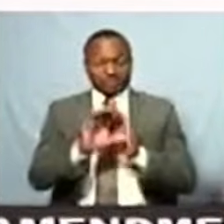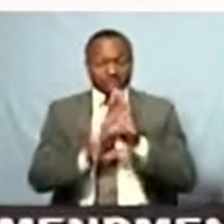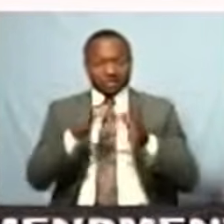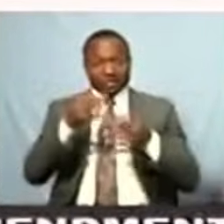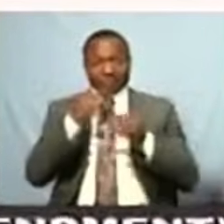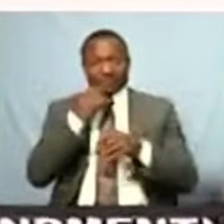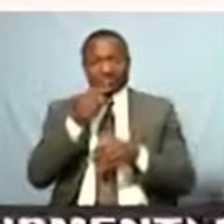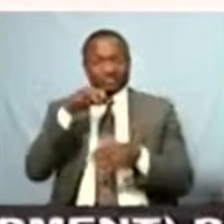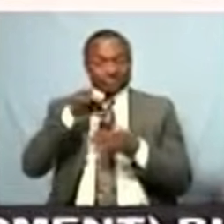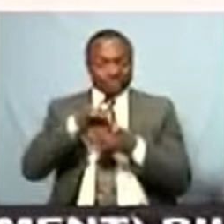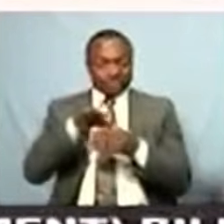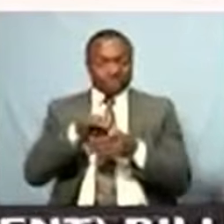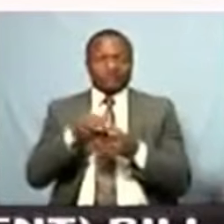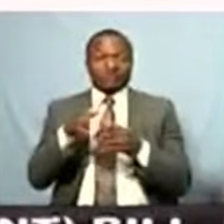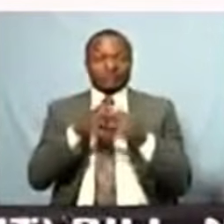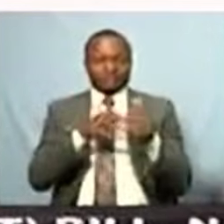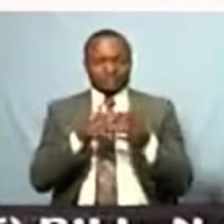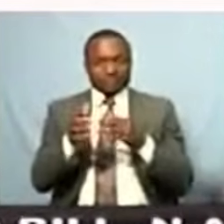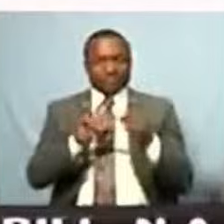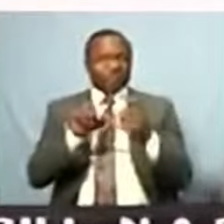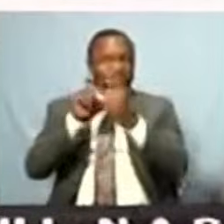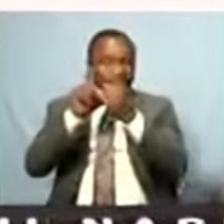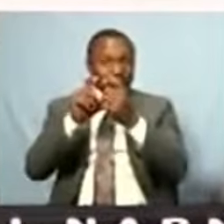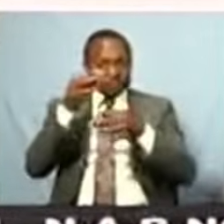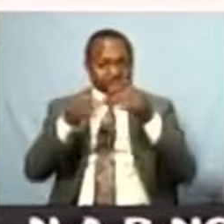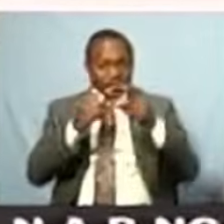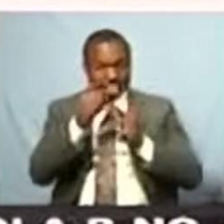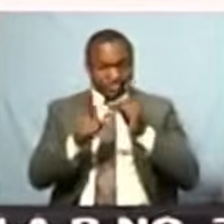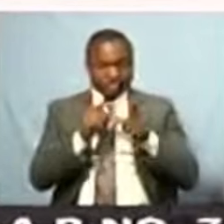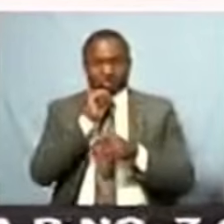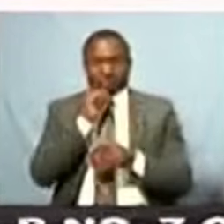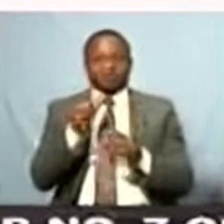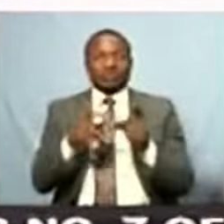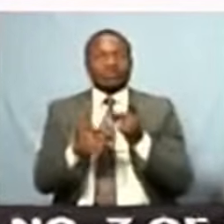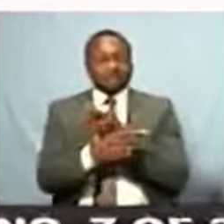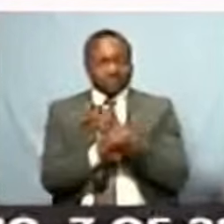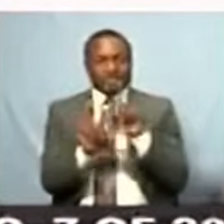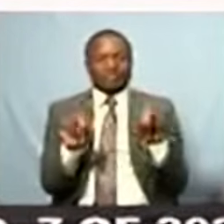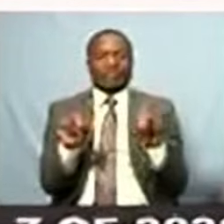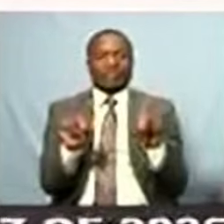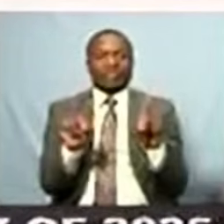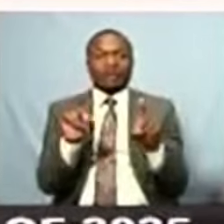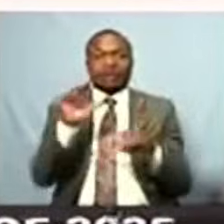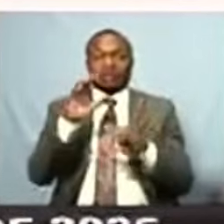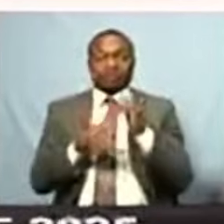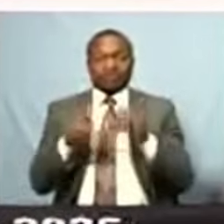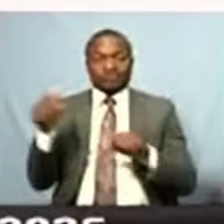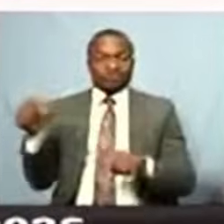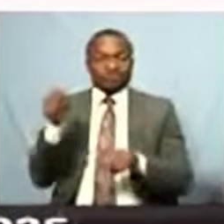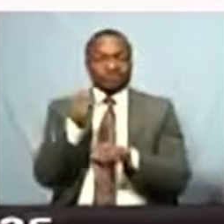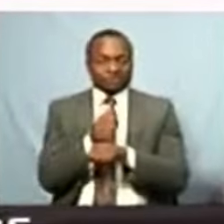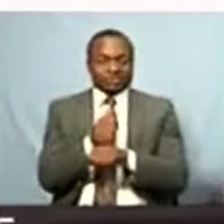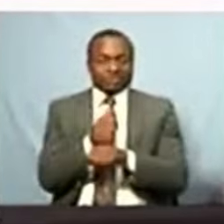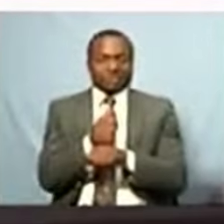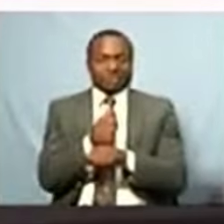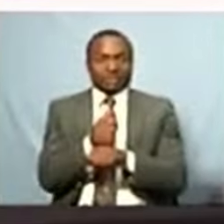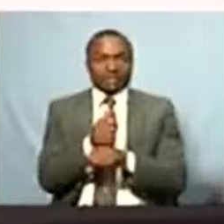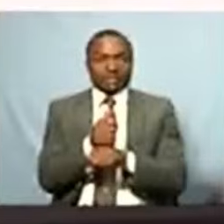say election, it would be easy even to challenge if the process was not democratic than appointment. Appointment sounds